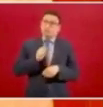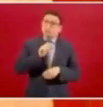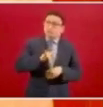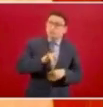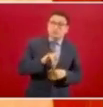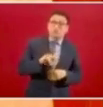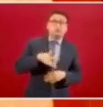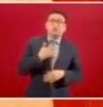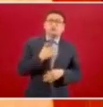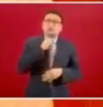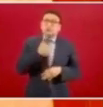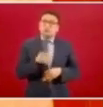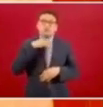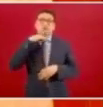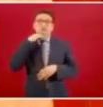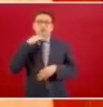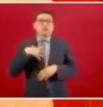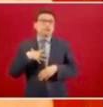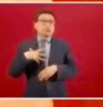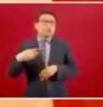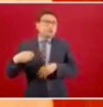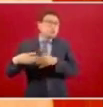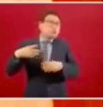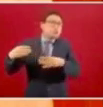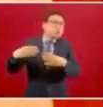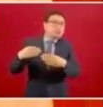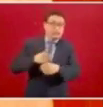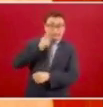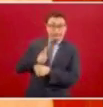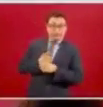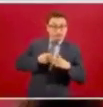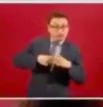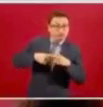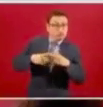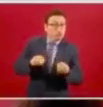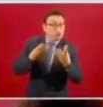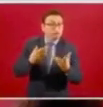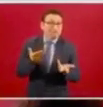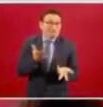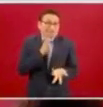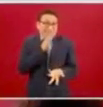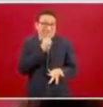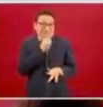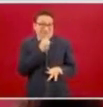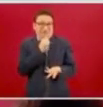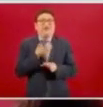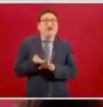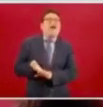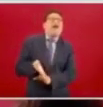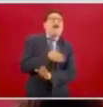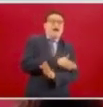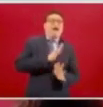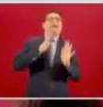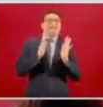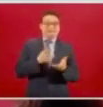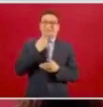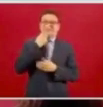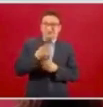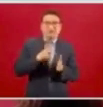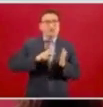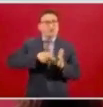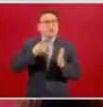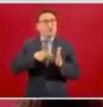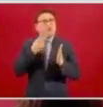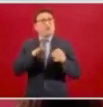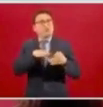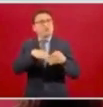didn't even realize that they had the disease. So these are contagions that are